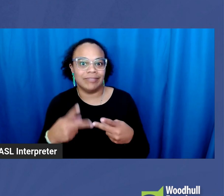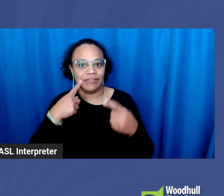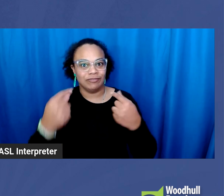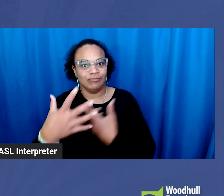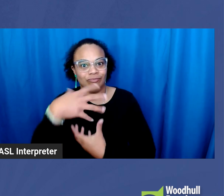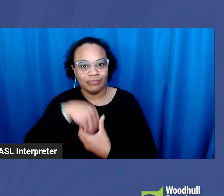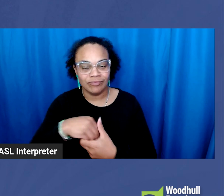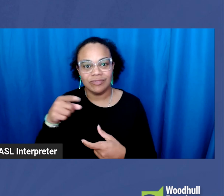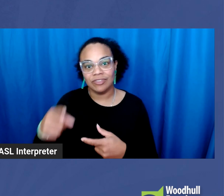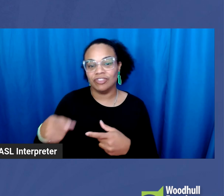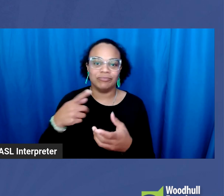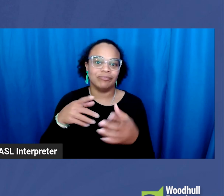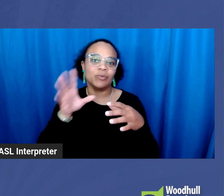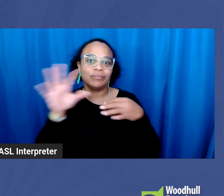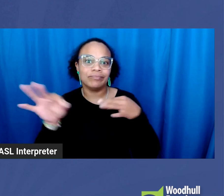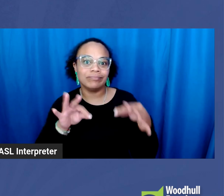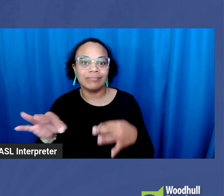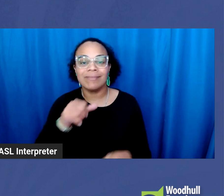non-monogamy and sex work.